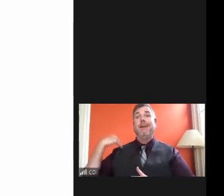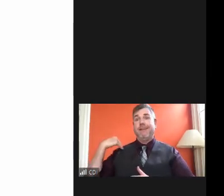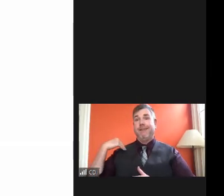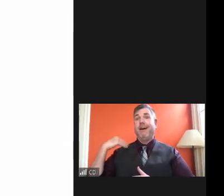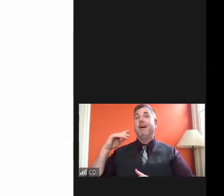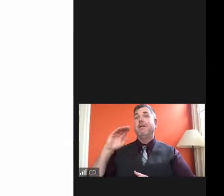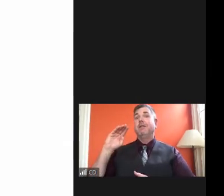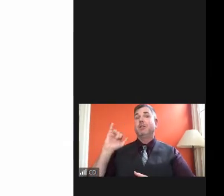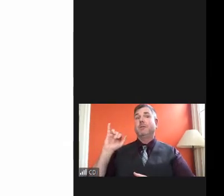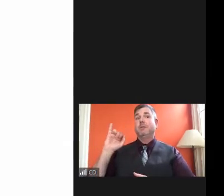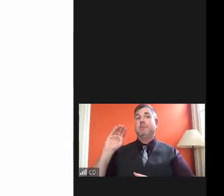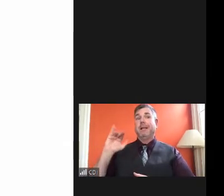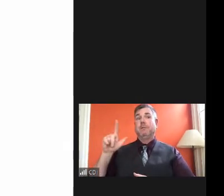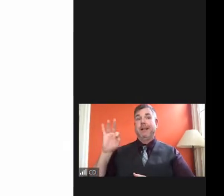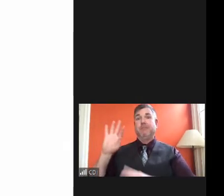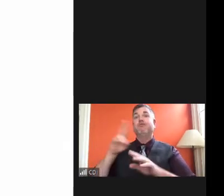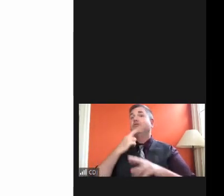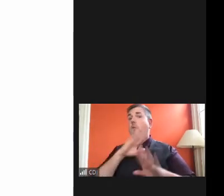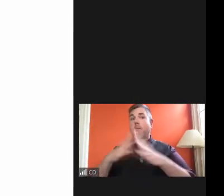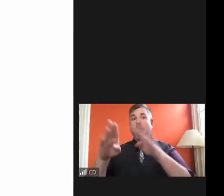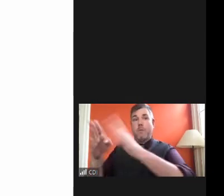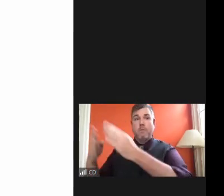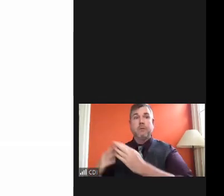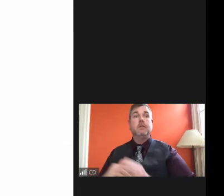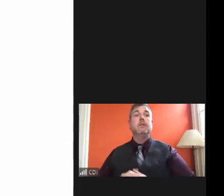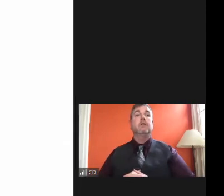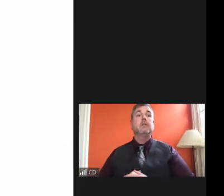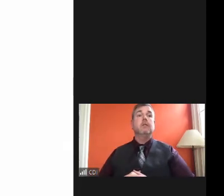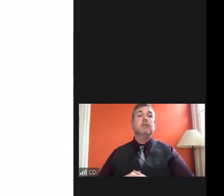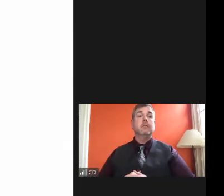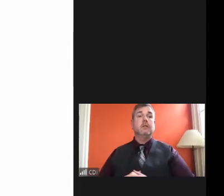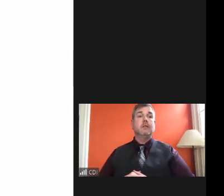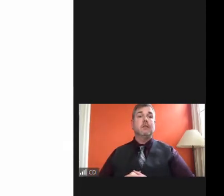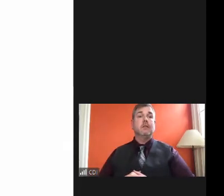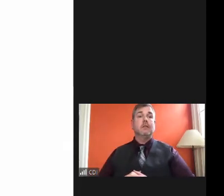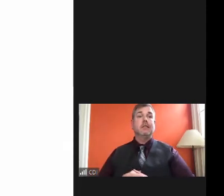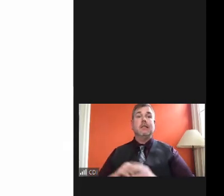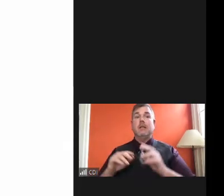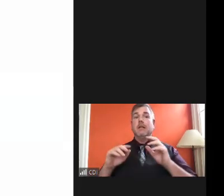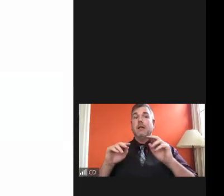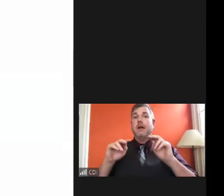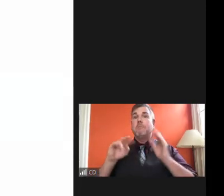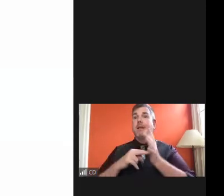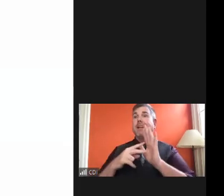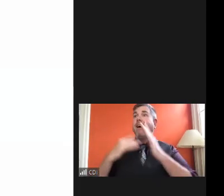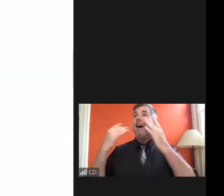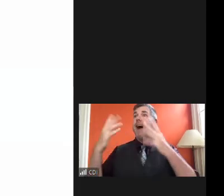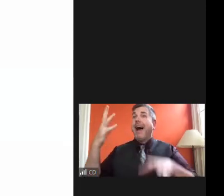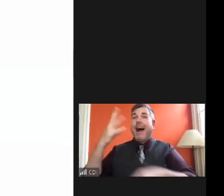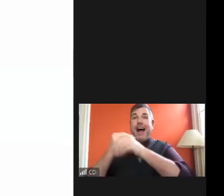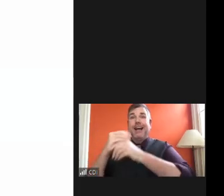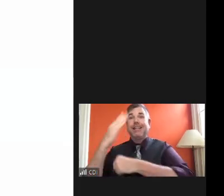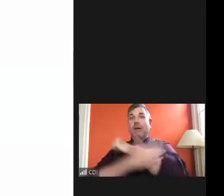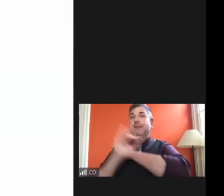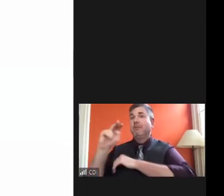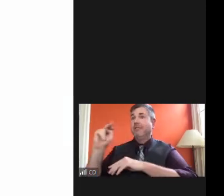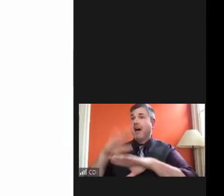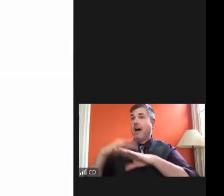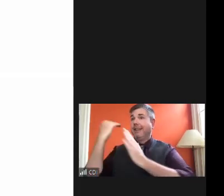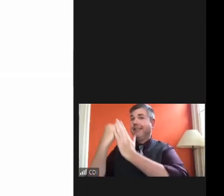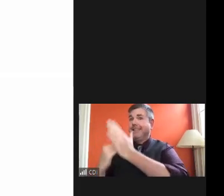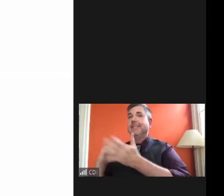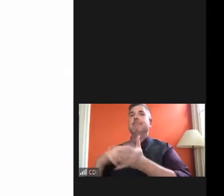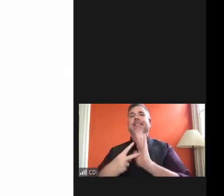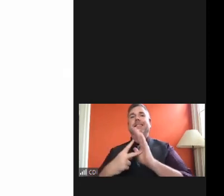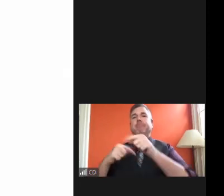we reached that state monitoring list. And for us, it was based on that criteria outlined there on the upper right,